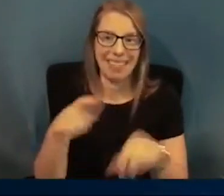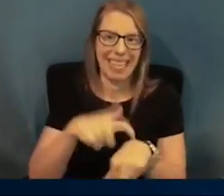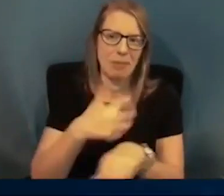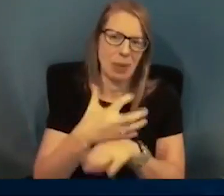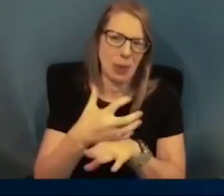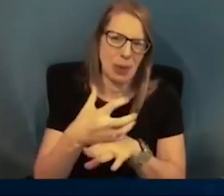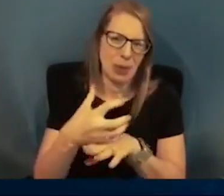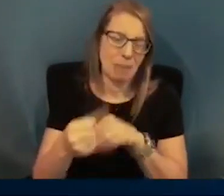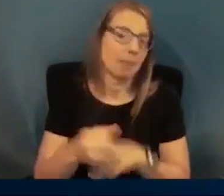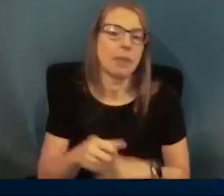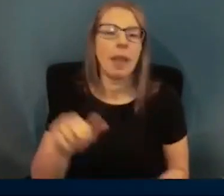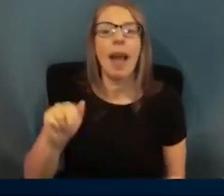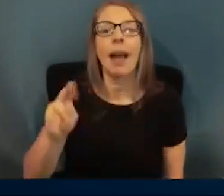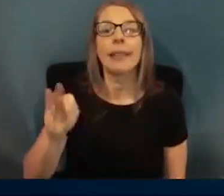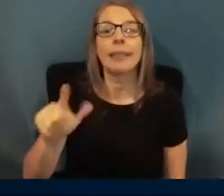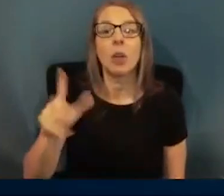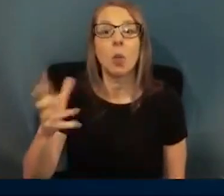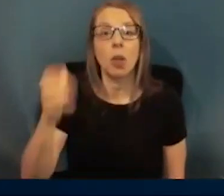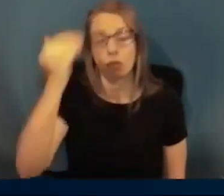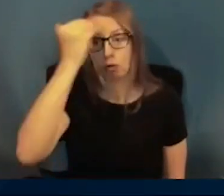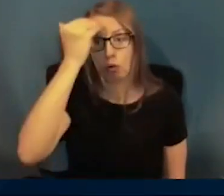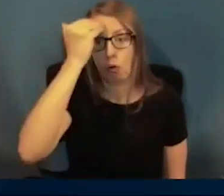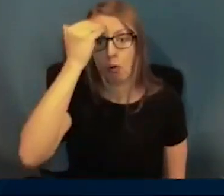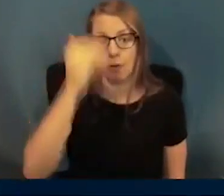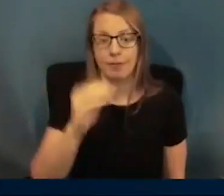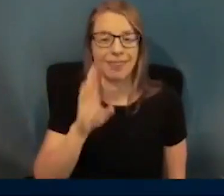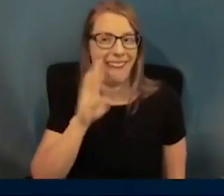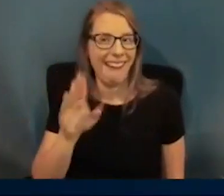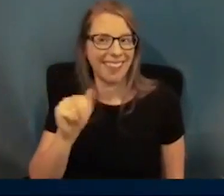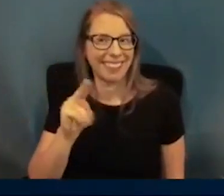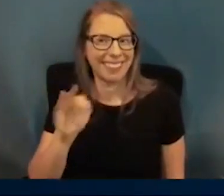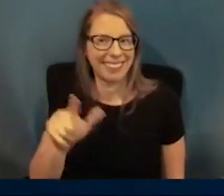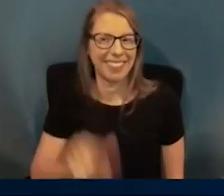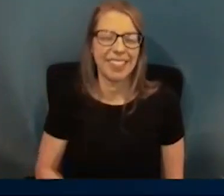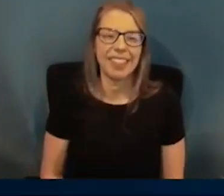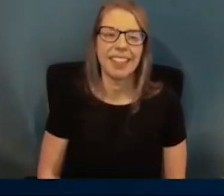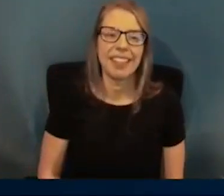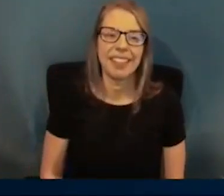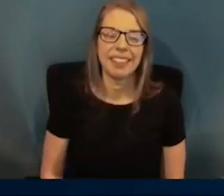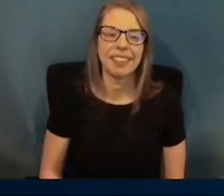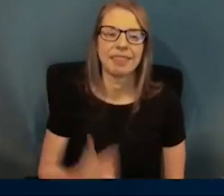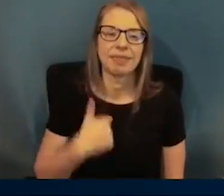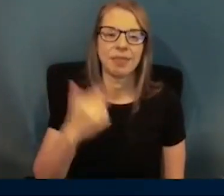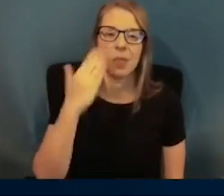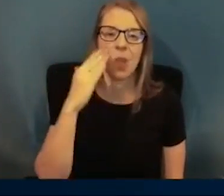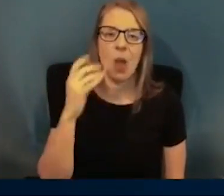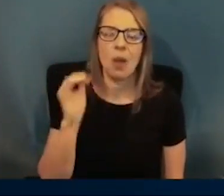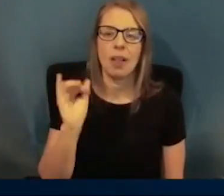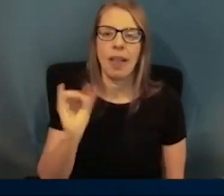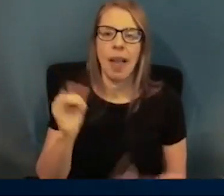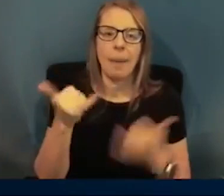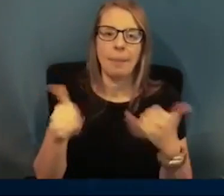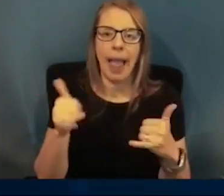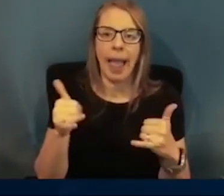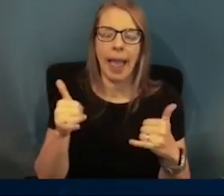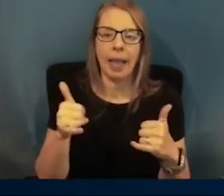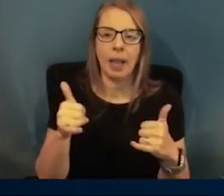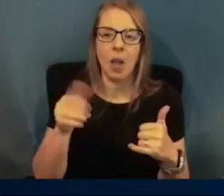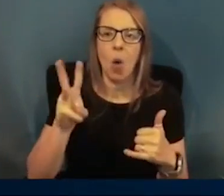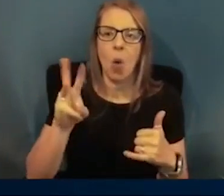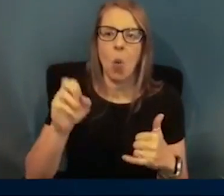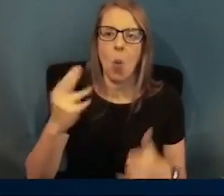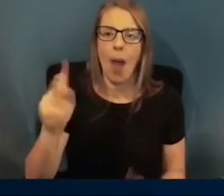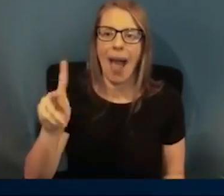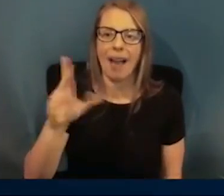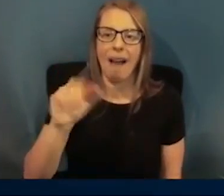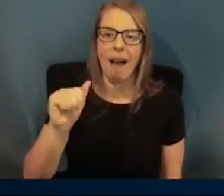Anil wants to know, hey Anil, I know it's like playing whack-a-mole with all the COVID treatment stories, but have